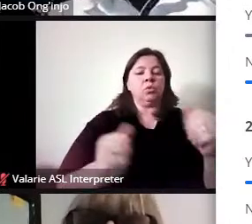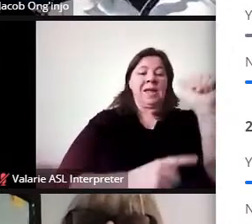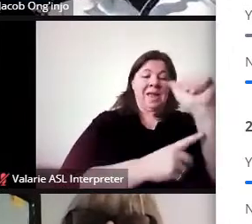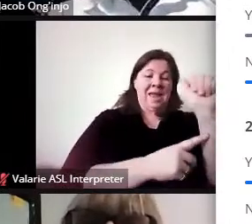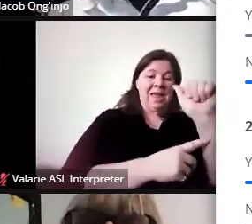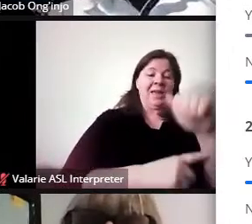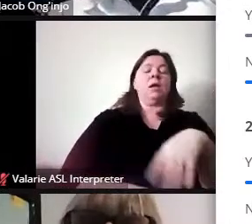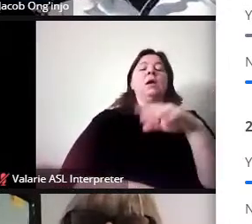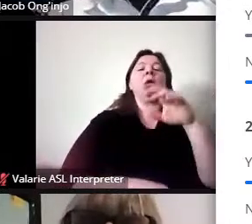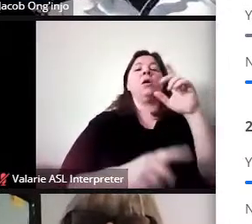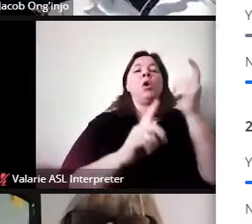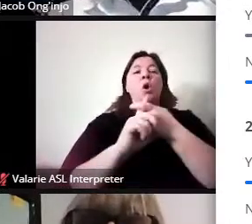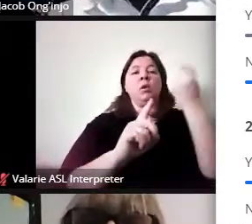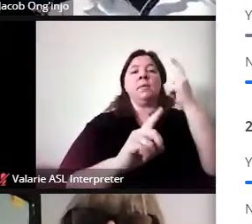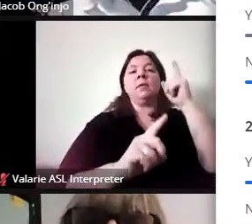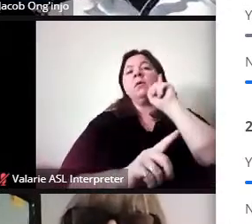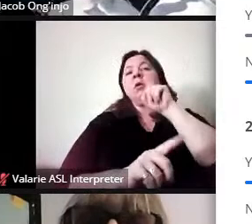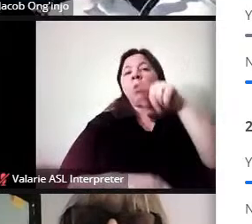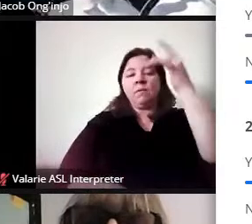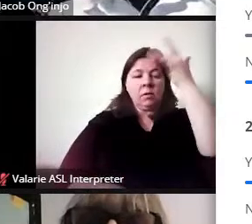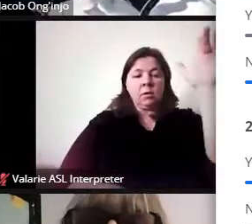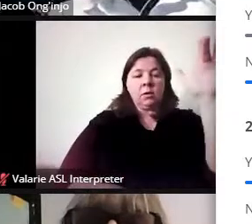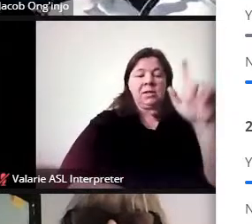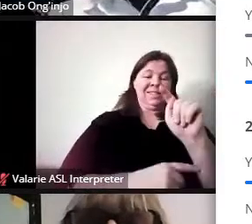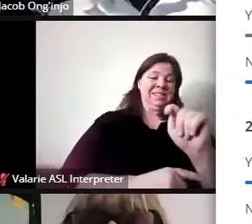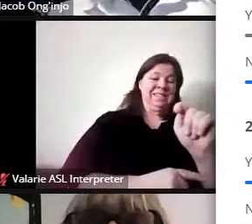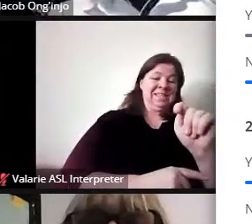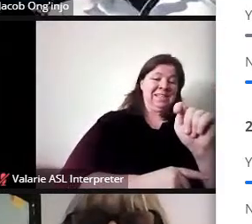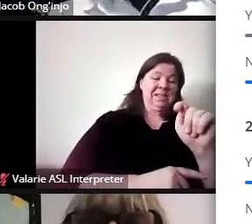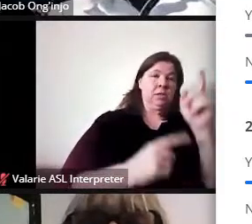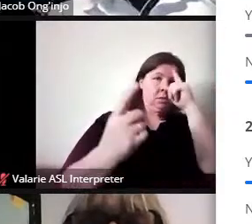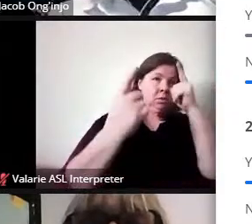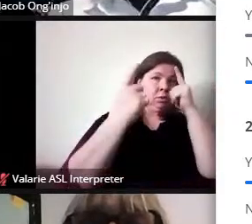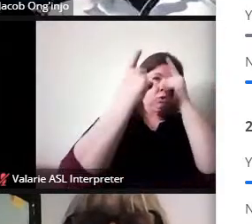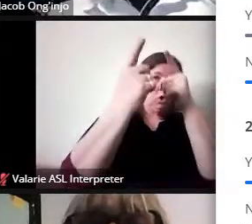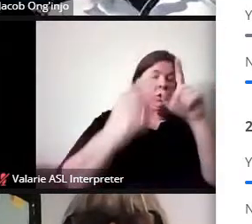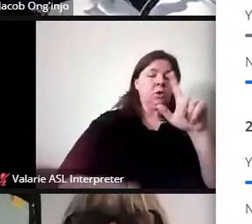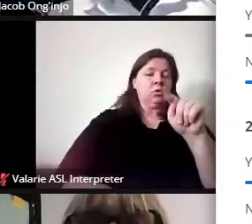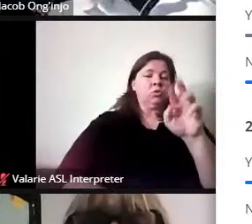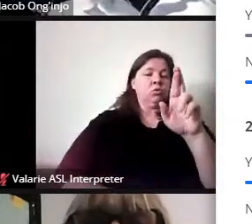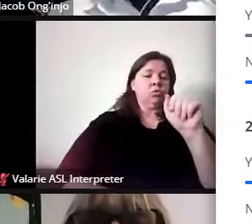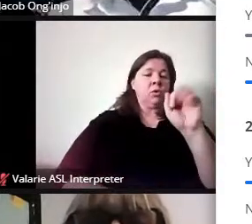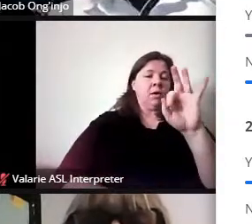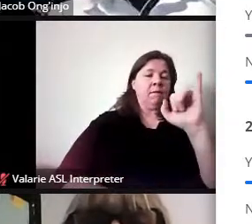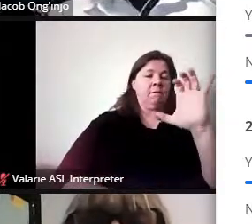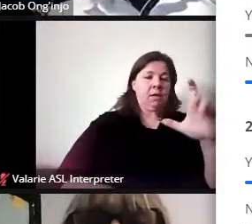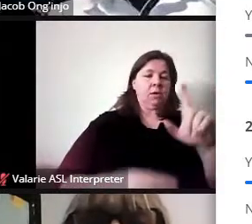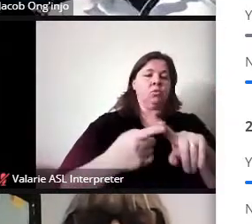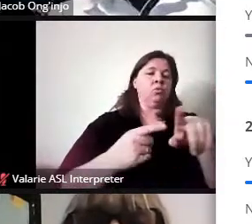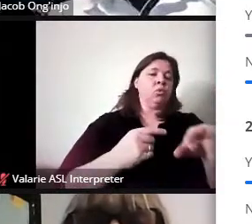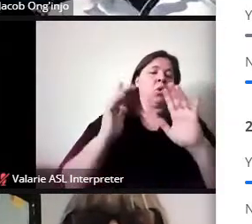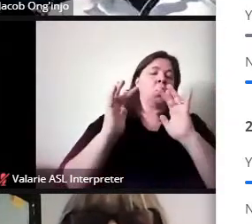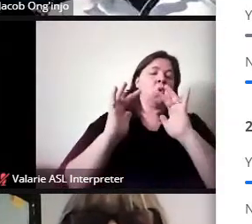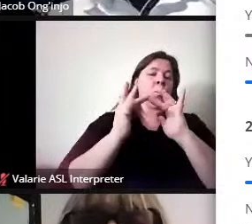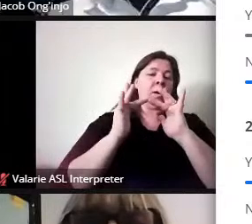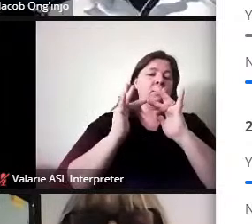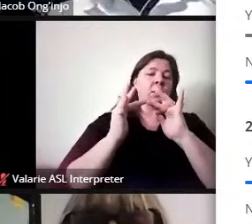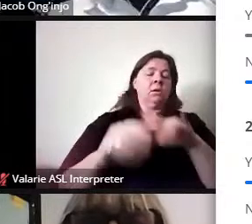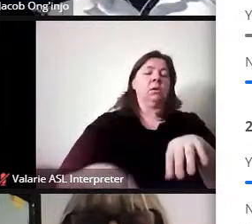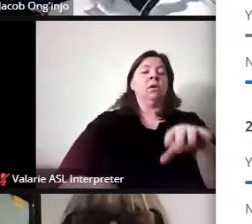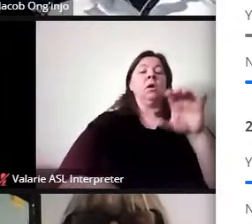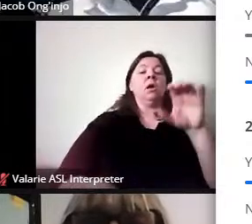artificial intelligence. The T stands for targeted traffic to your website. The M,